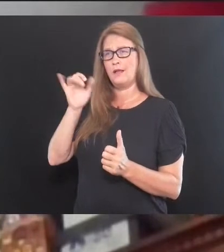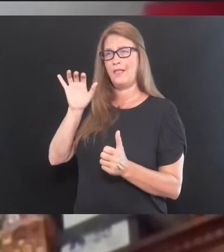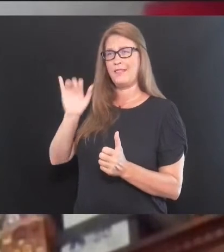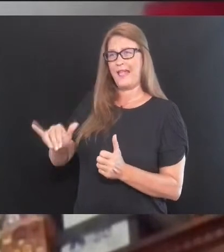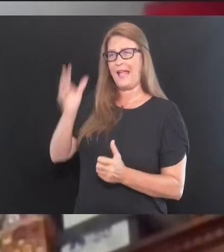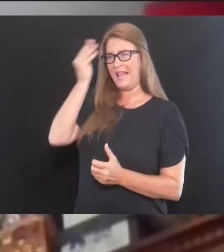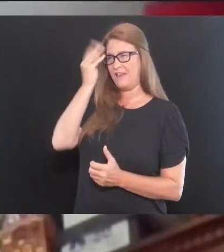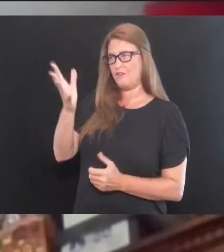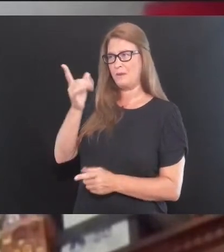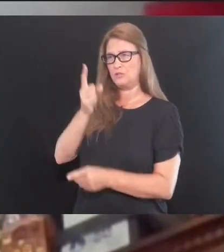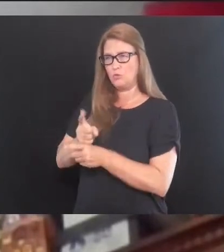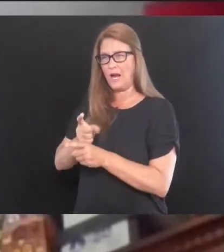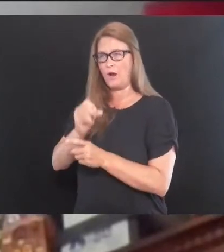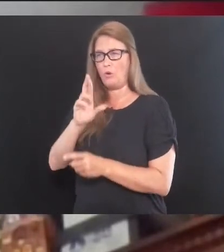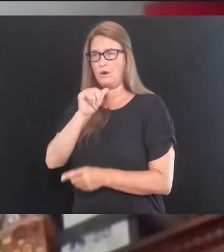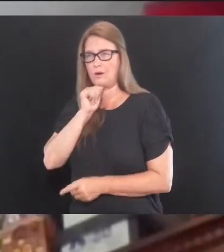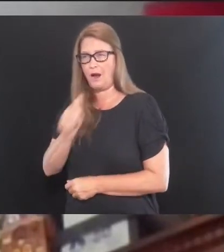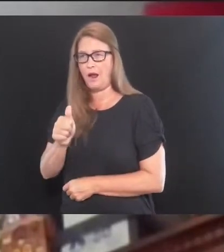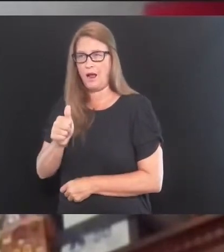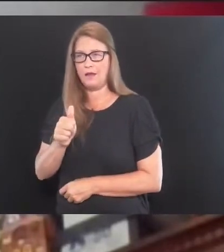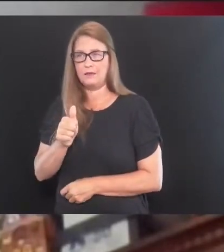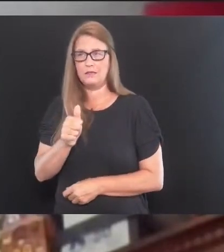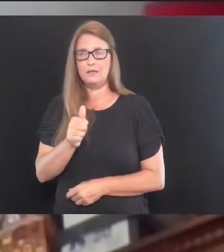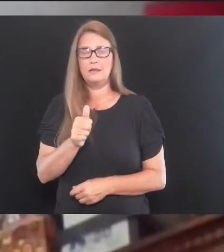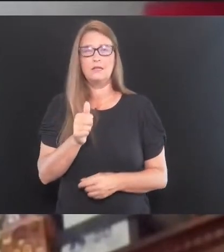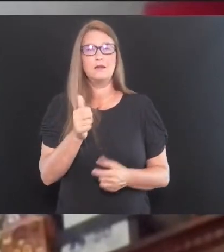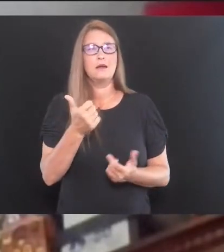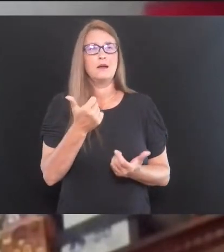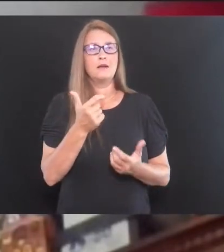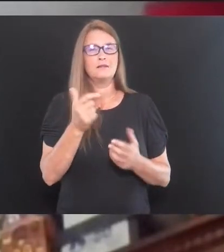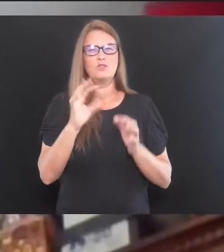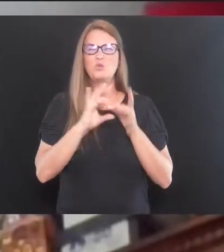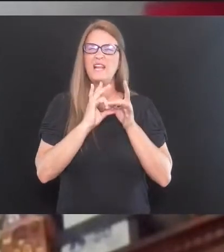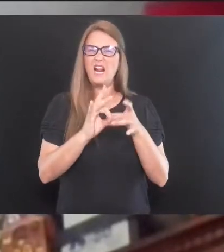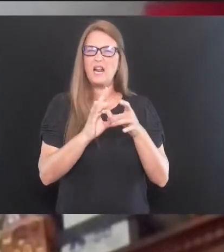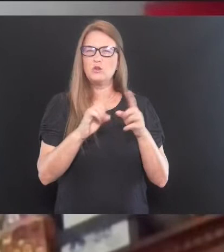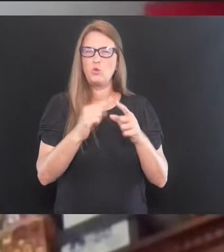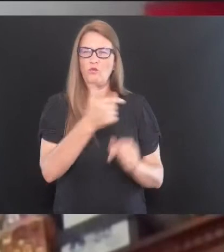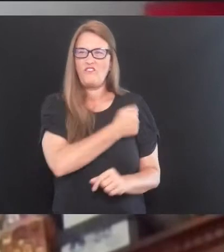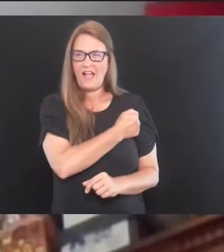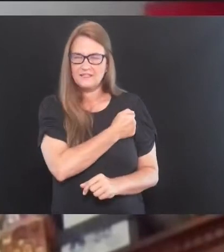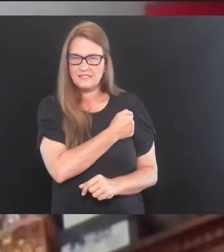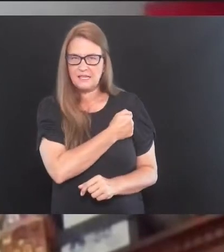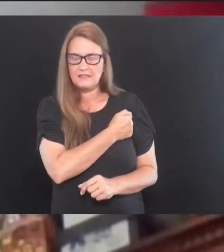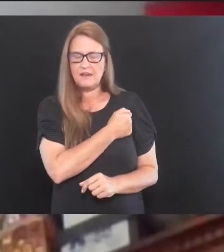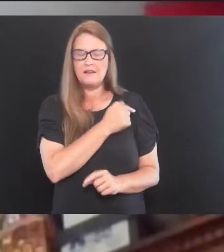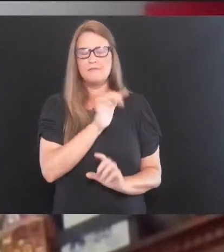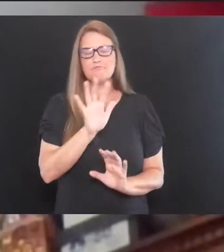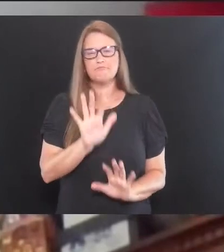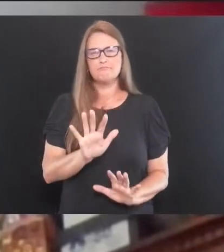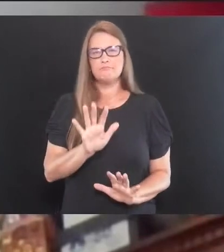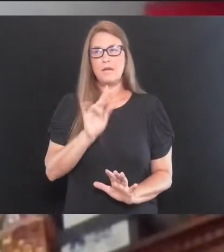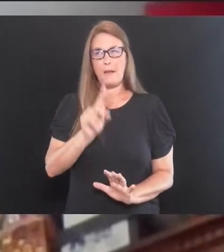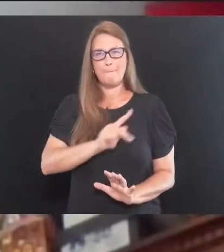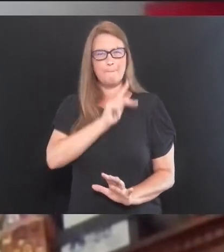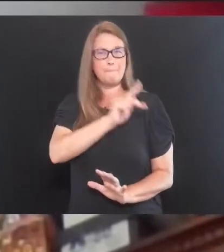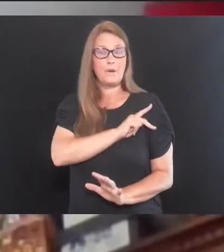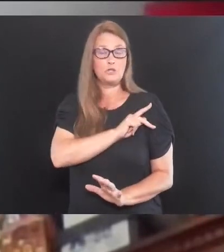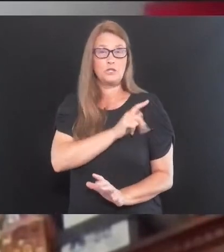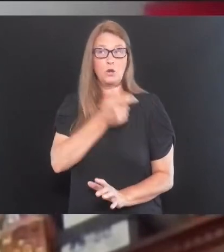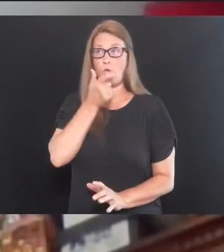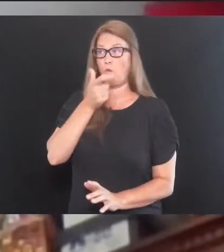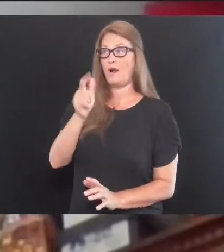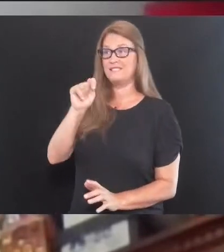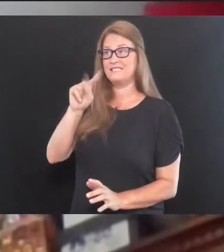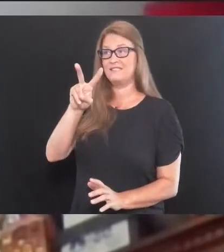and people you trust to give you the correct information about the vaccine. And I don't personally watch TV news of